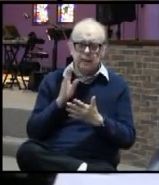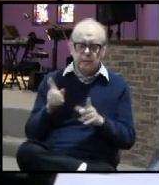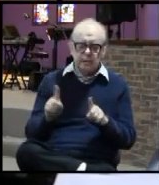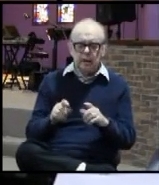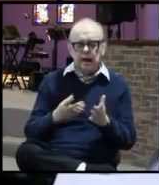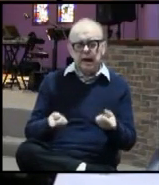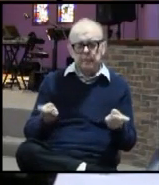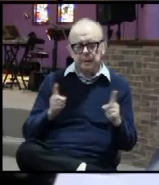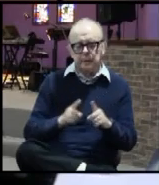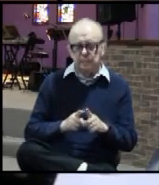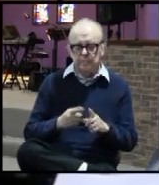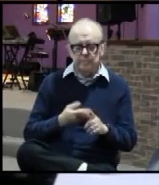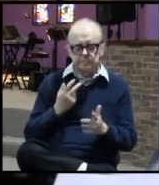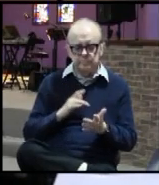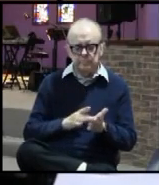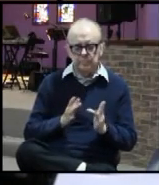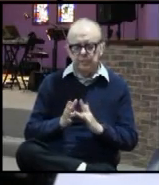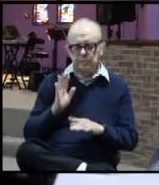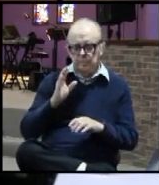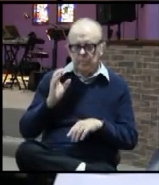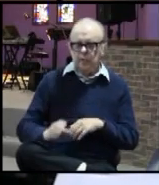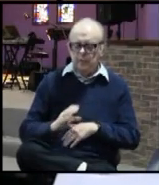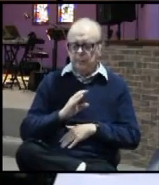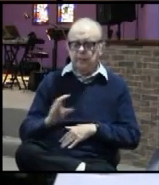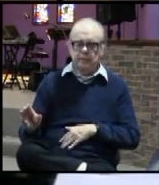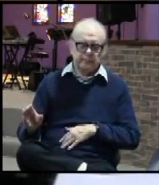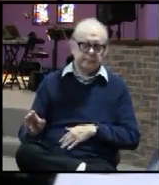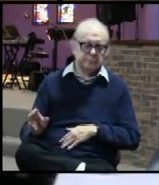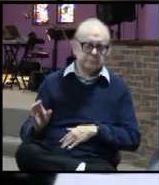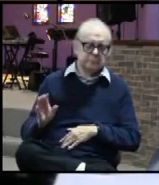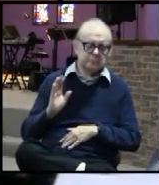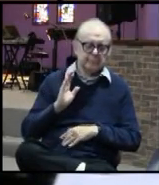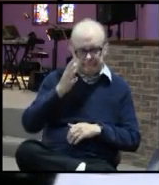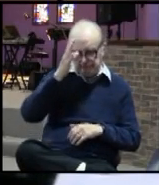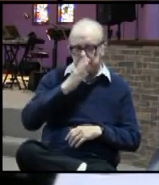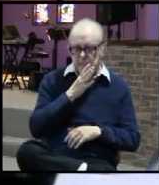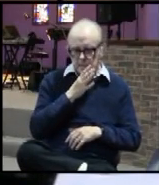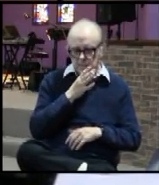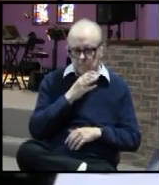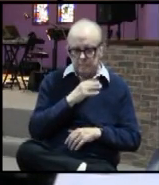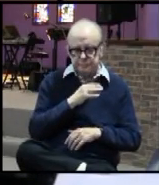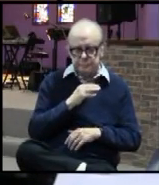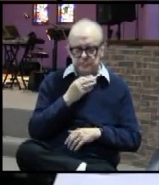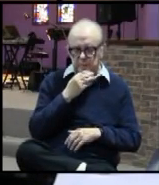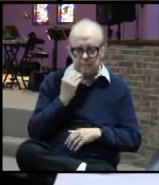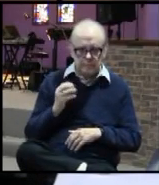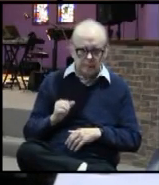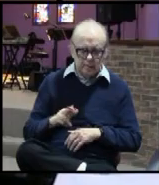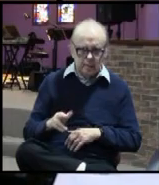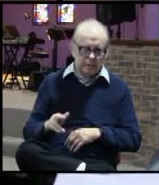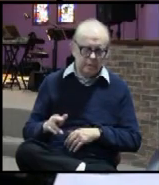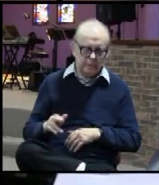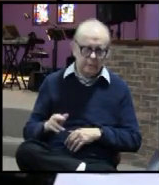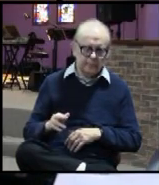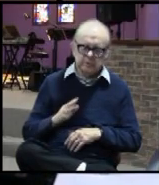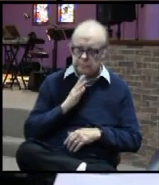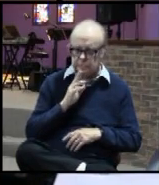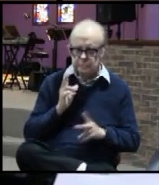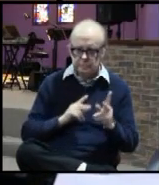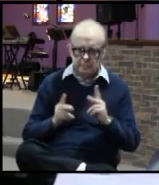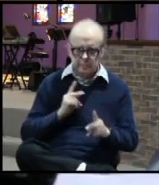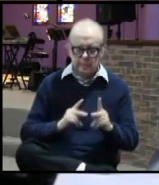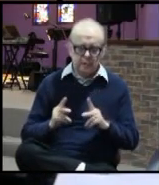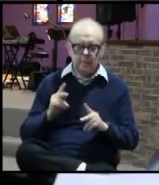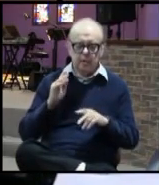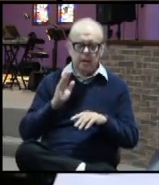have happened from Jesus on the cross to his mother Mary, to his servant John, talking to the thief on the cross, talking